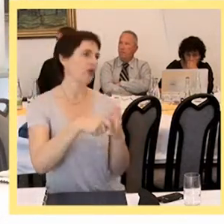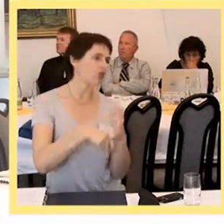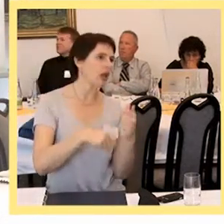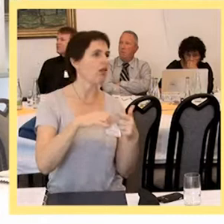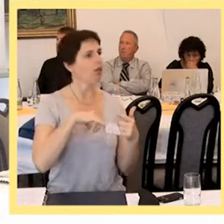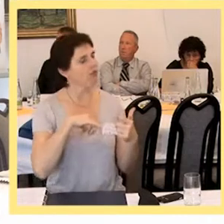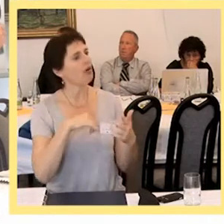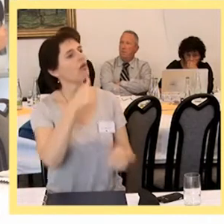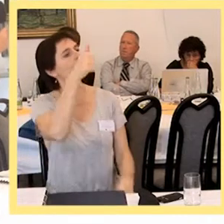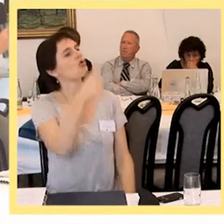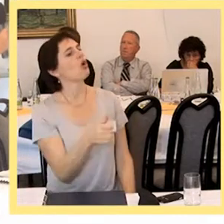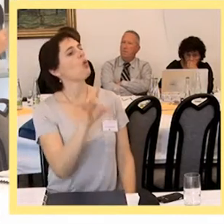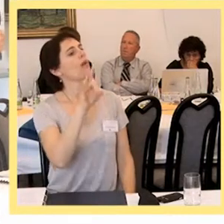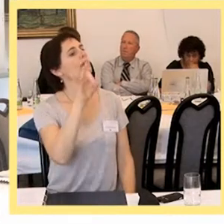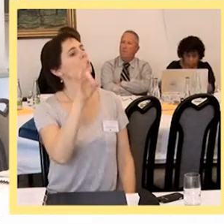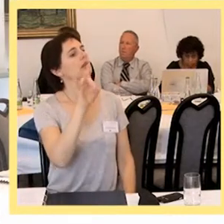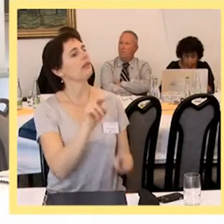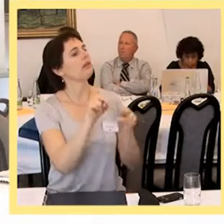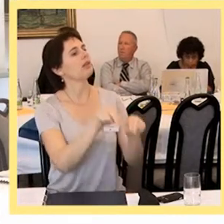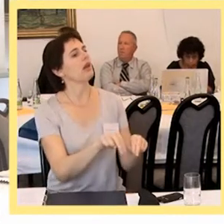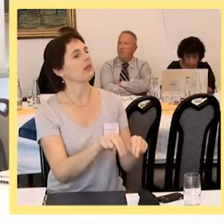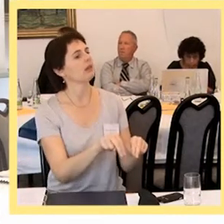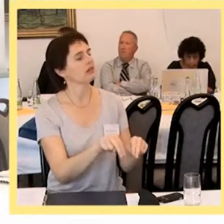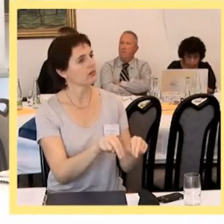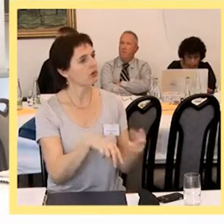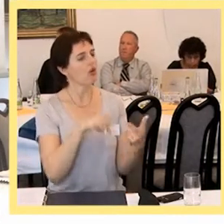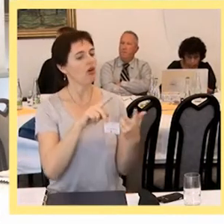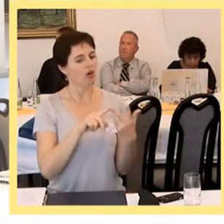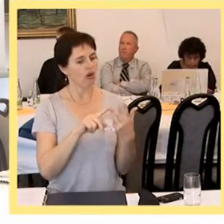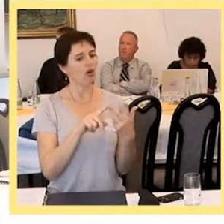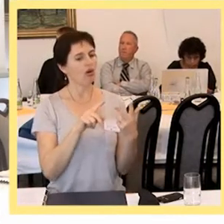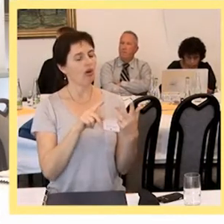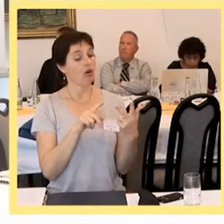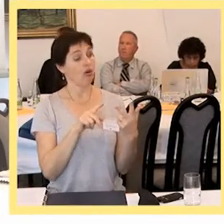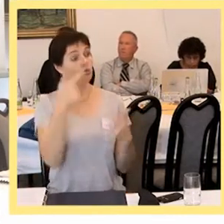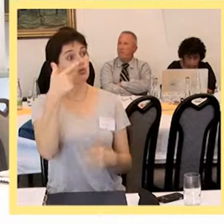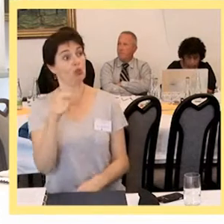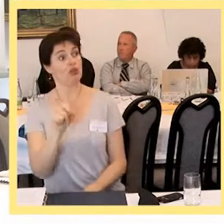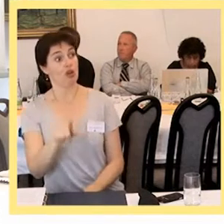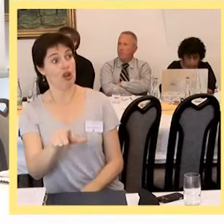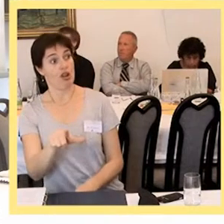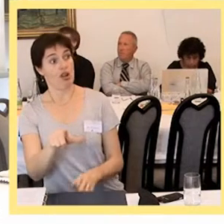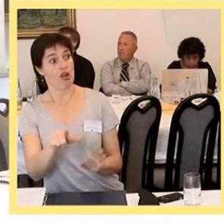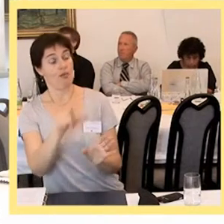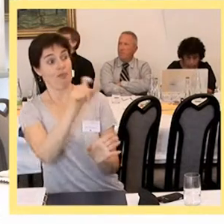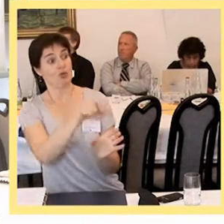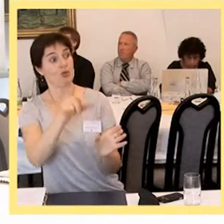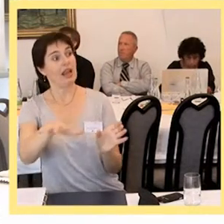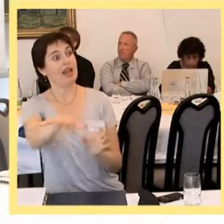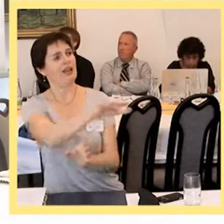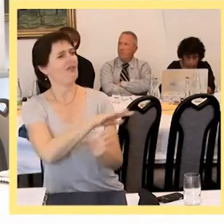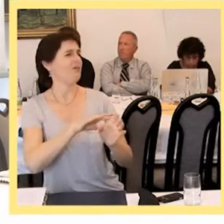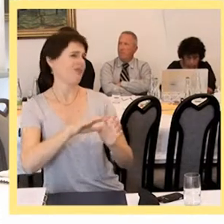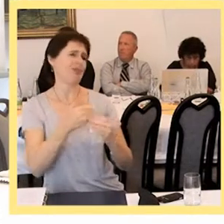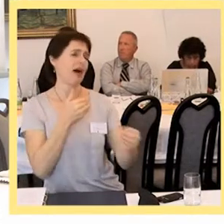and hospital staff participating. And we had 212 staff from across 19 organisations